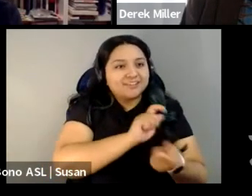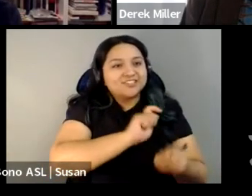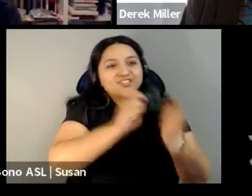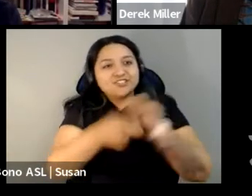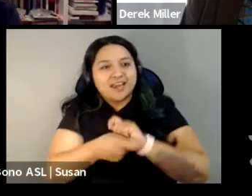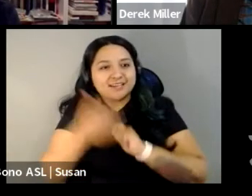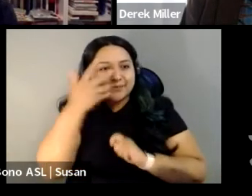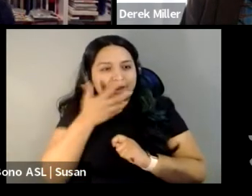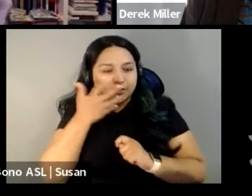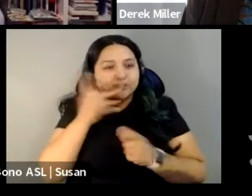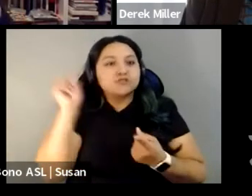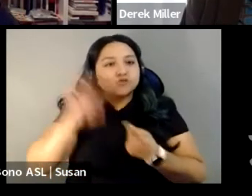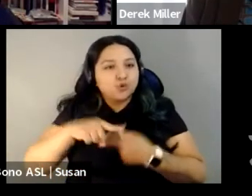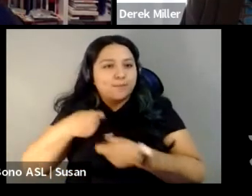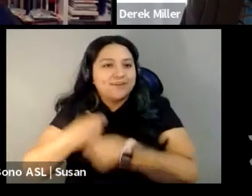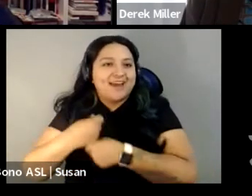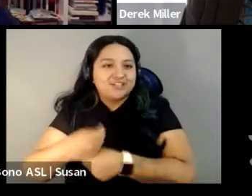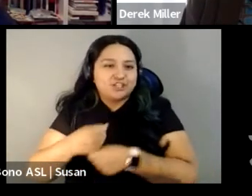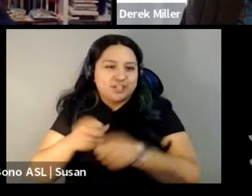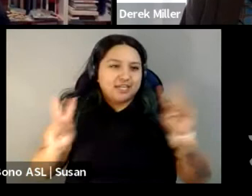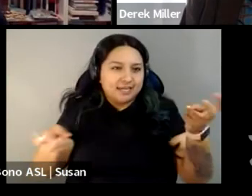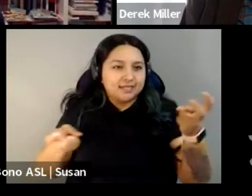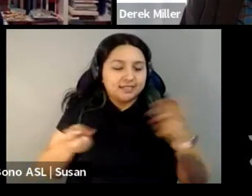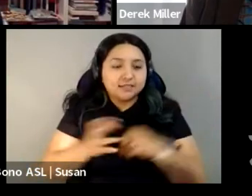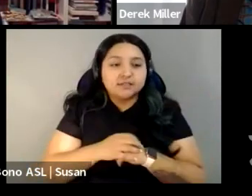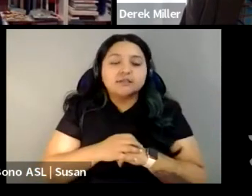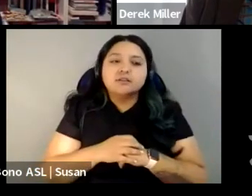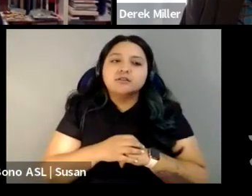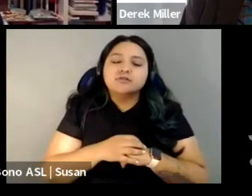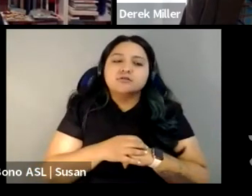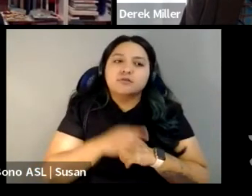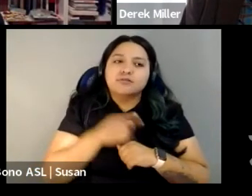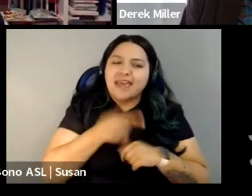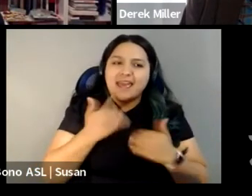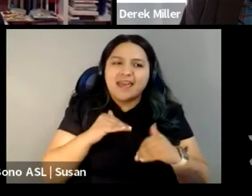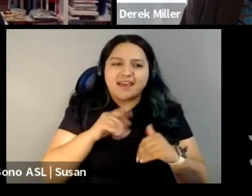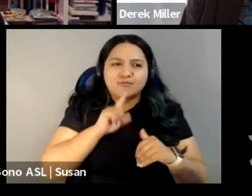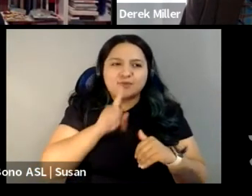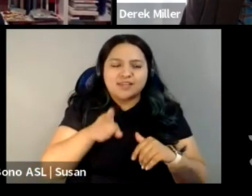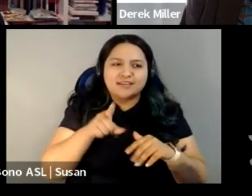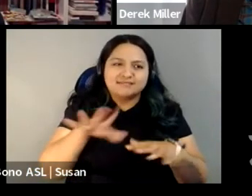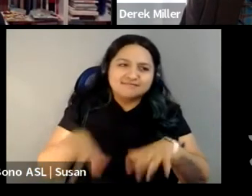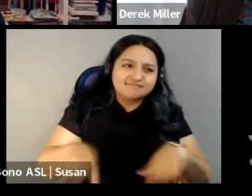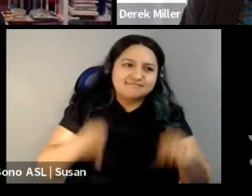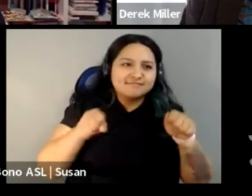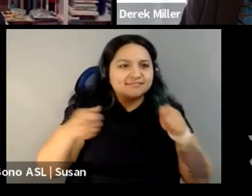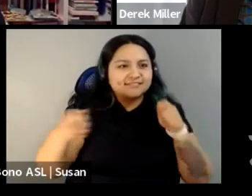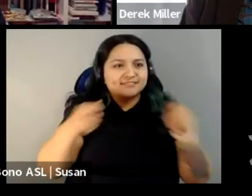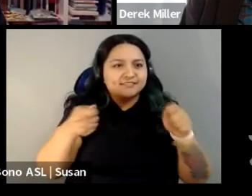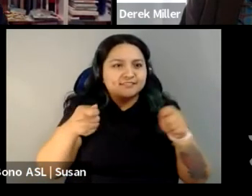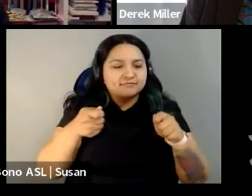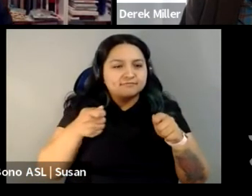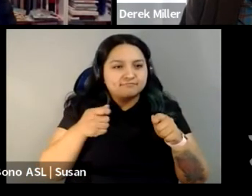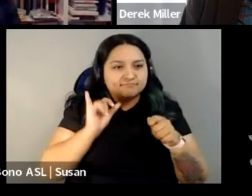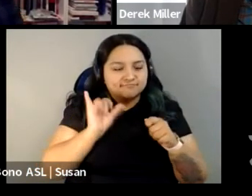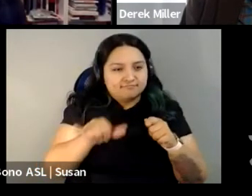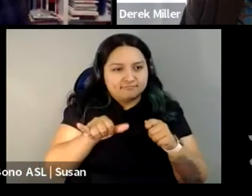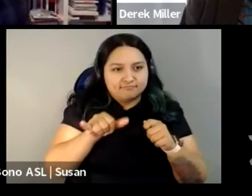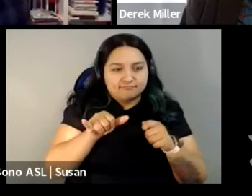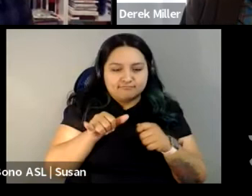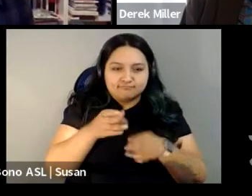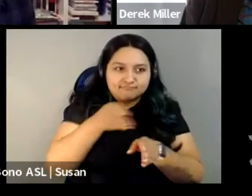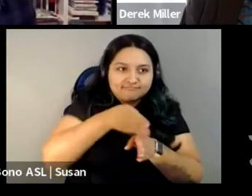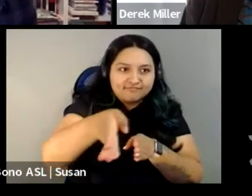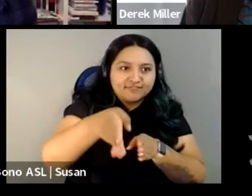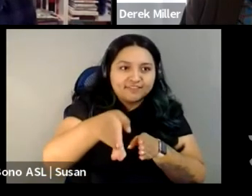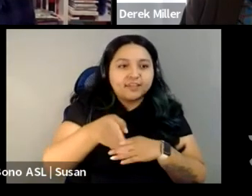quote. So Marbury and Kauser established dominance within the industry, not just by cultivating good relationships with playwrights and managers, which was of